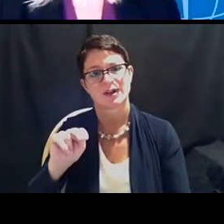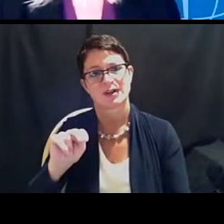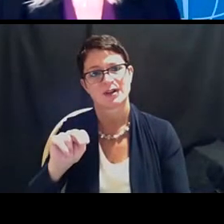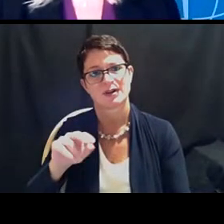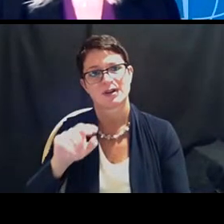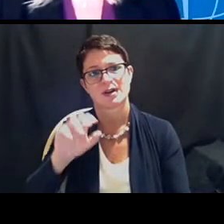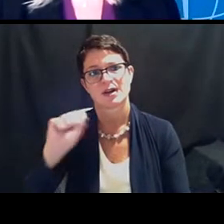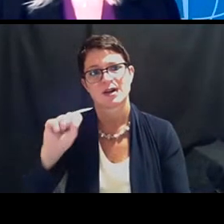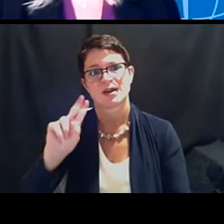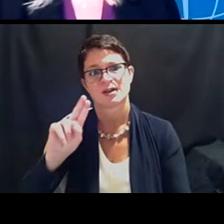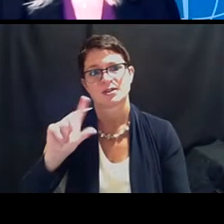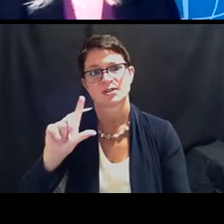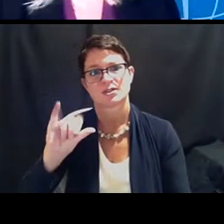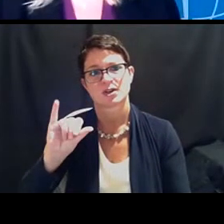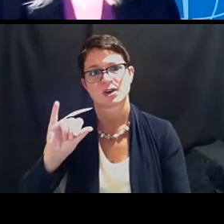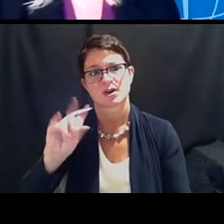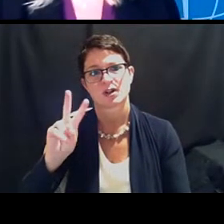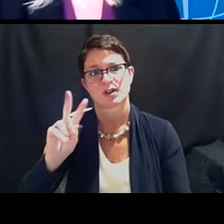ERIN, Sullivan,